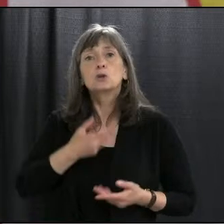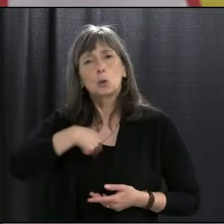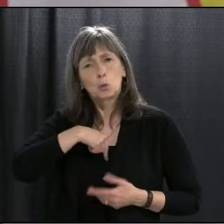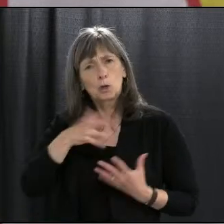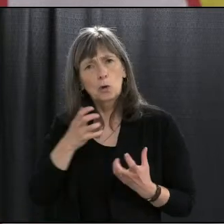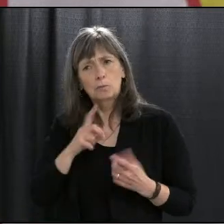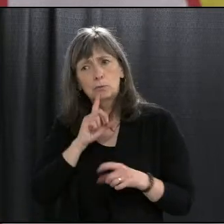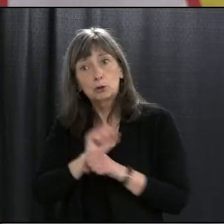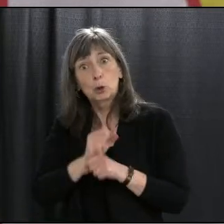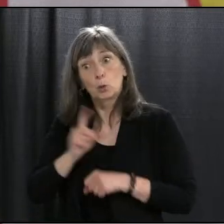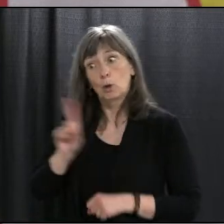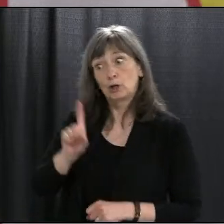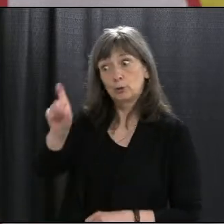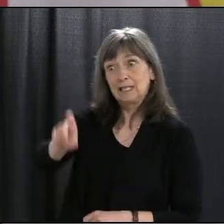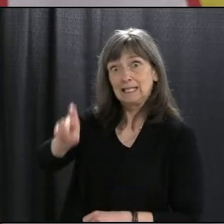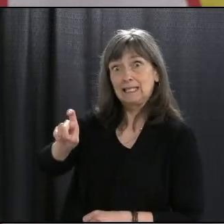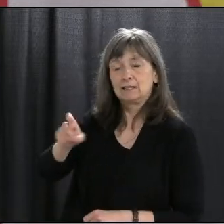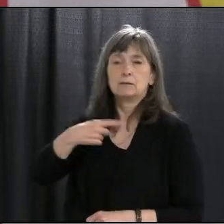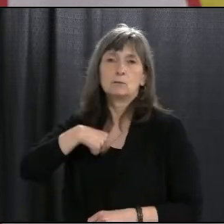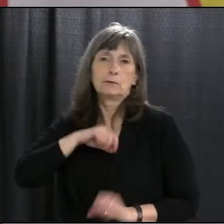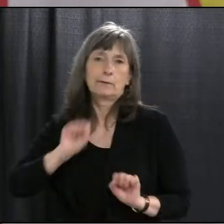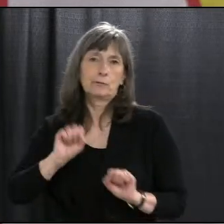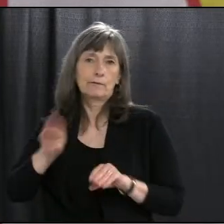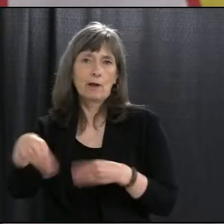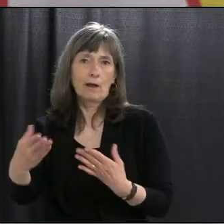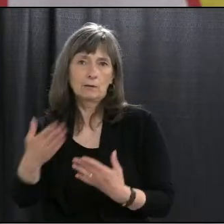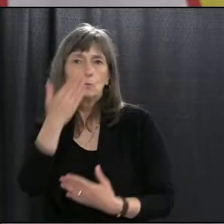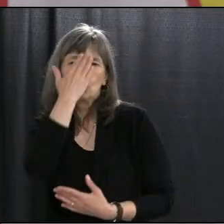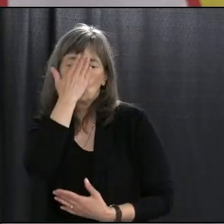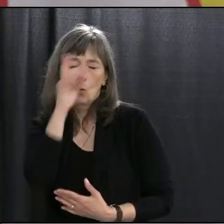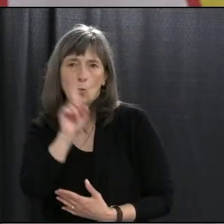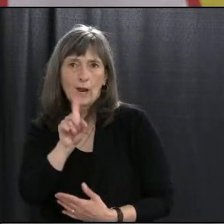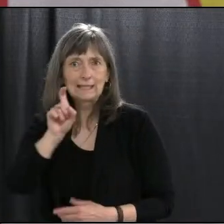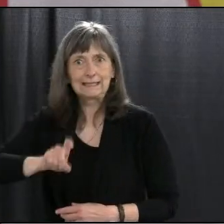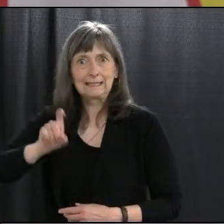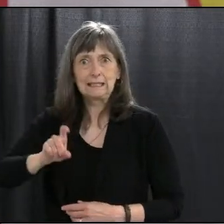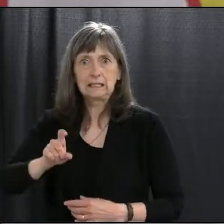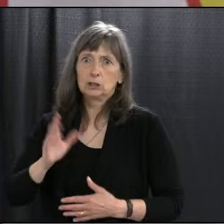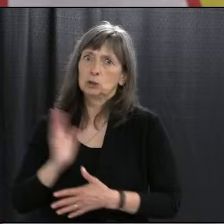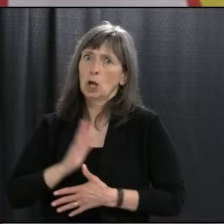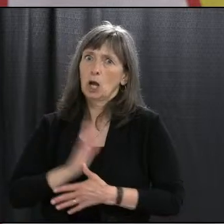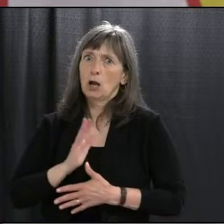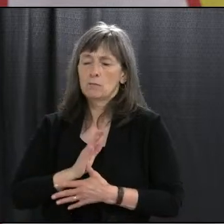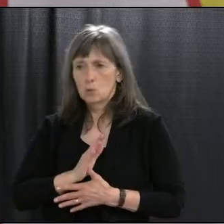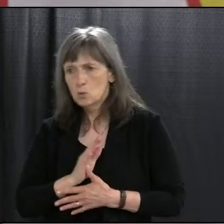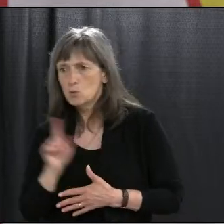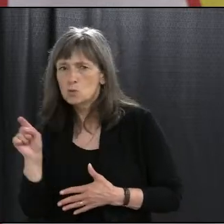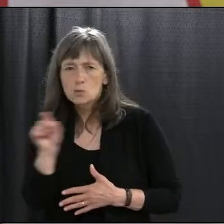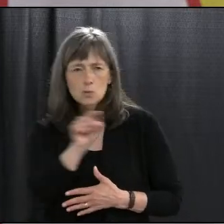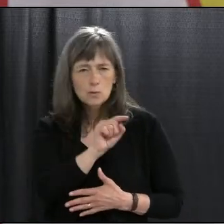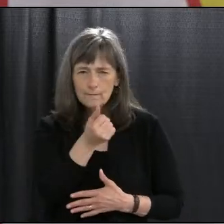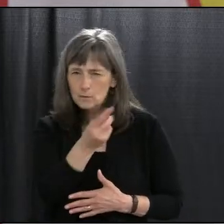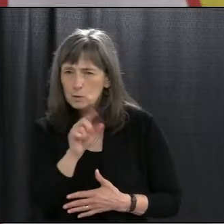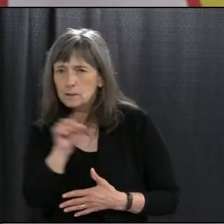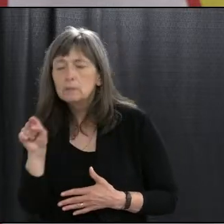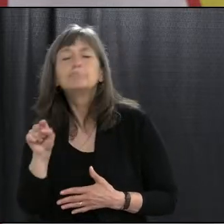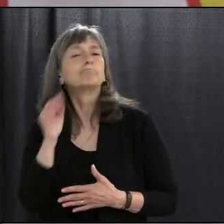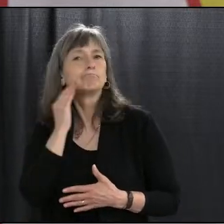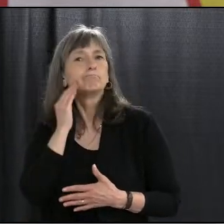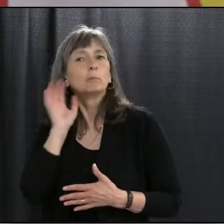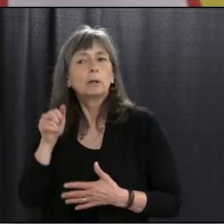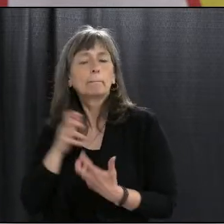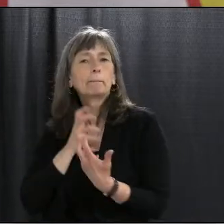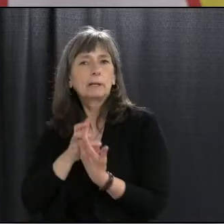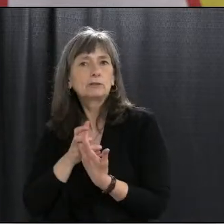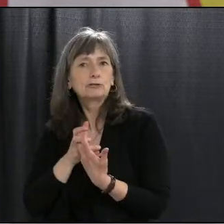demand. We know where the demand is, and this will help us meet those healthcare needs. Today's announcement